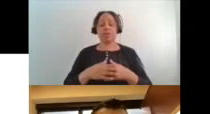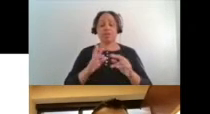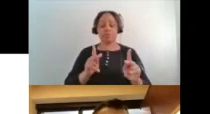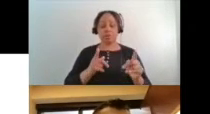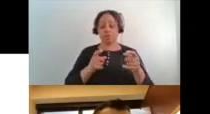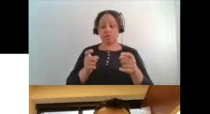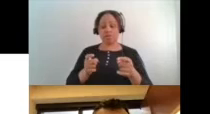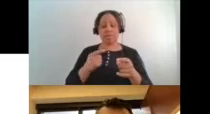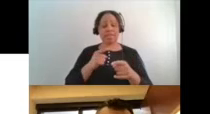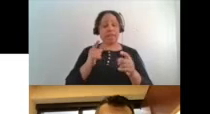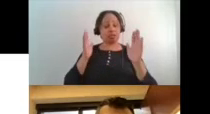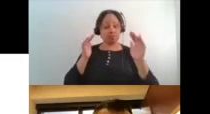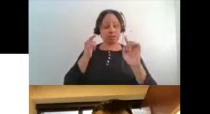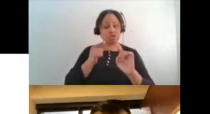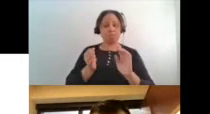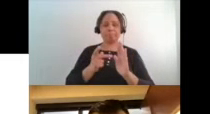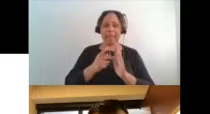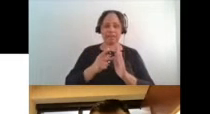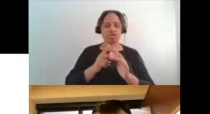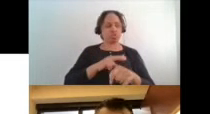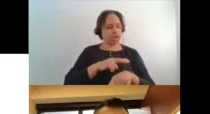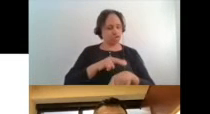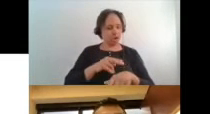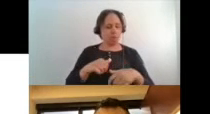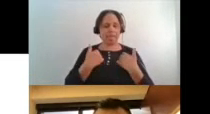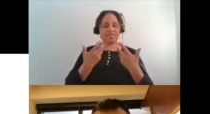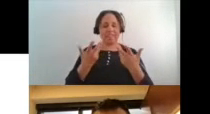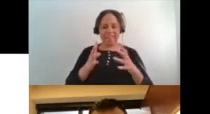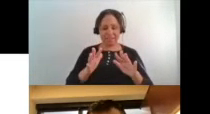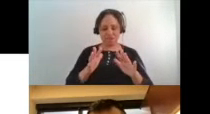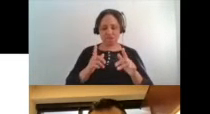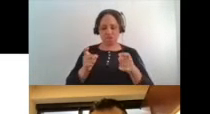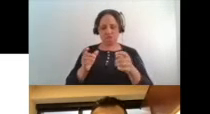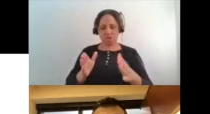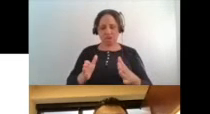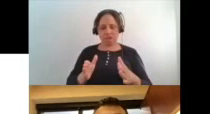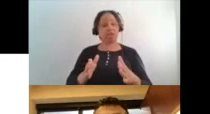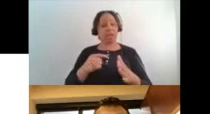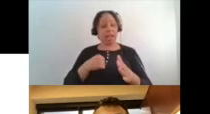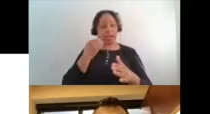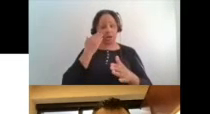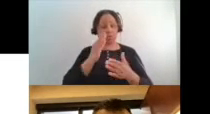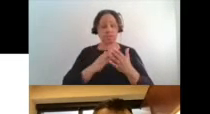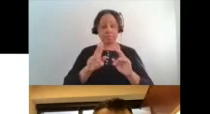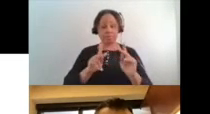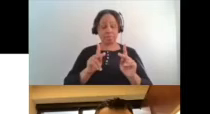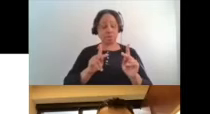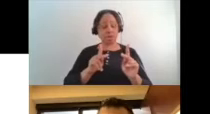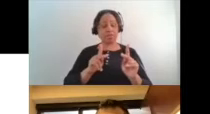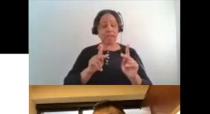after donation. I've had two family members donate kidneys, and you wouldn't even know it. It has not affected their health negatively in any way,